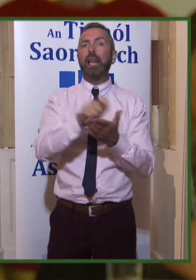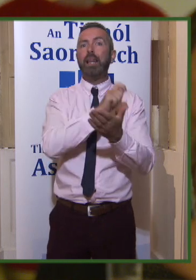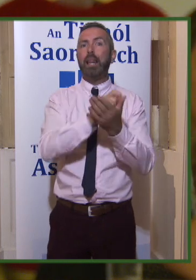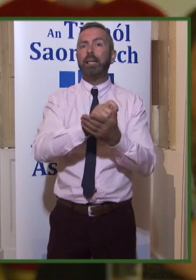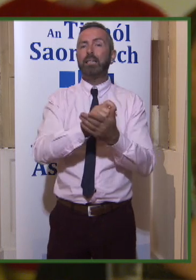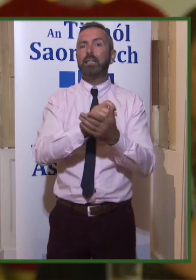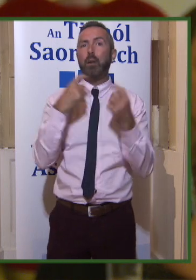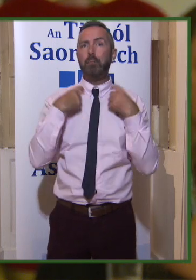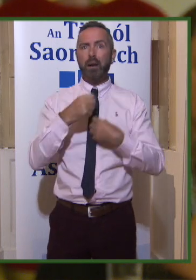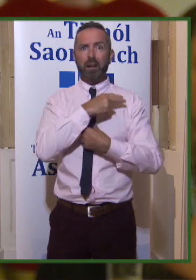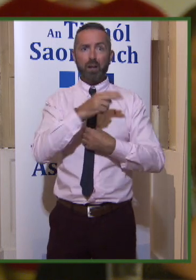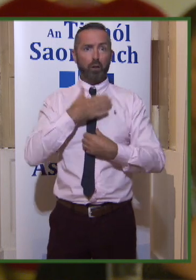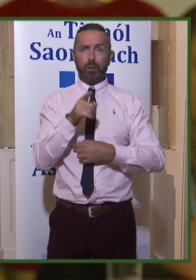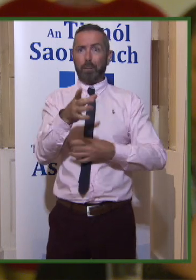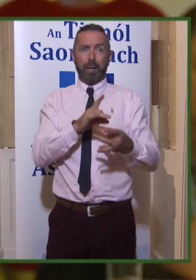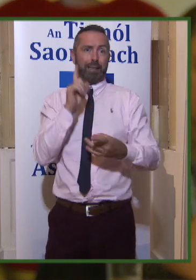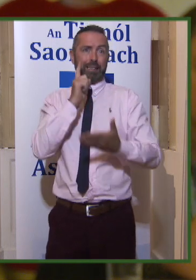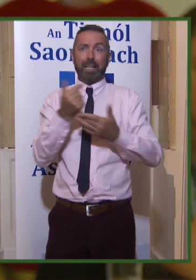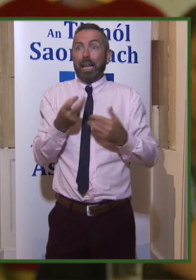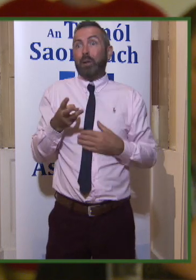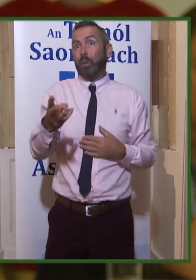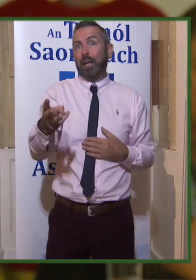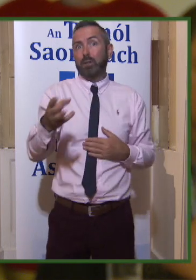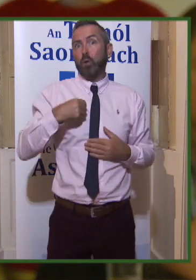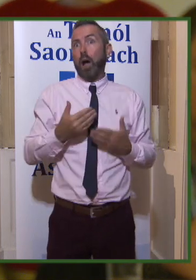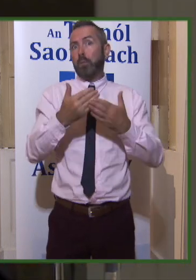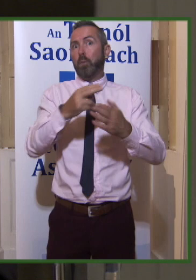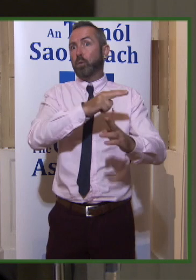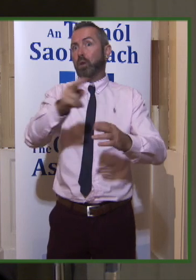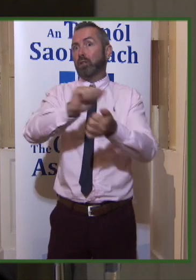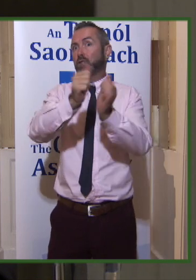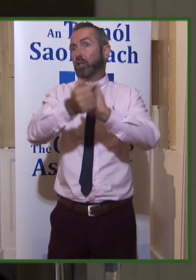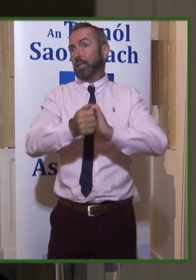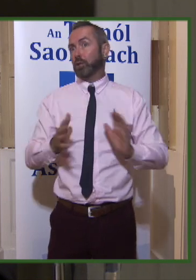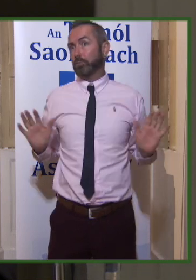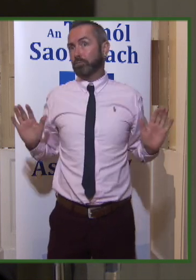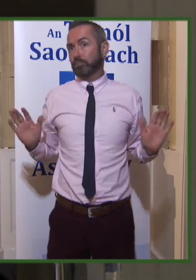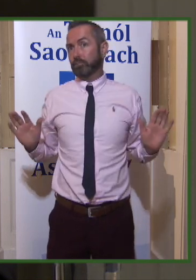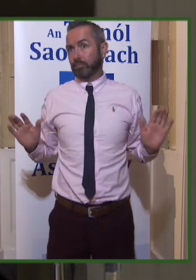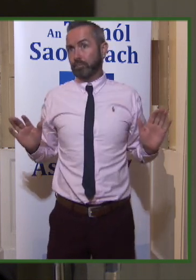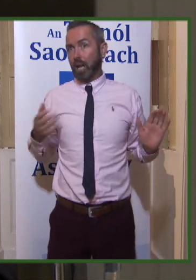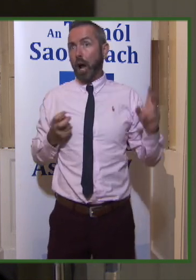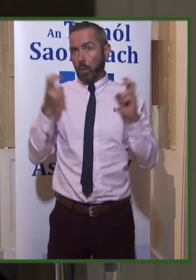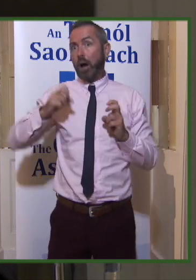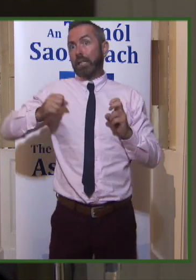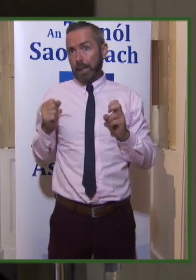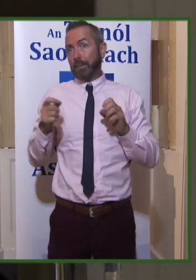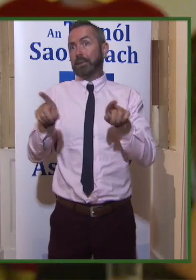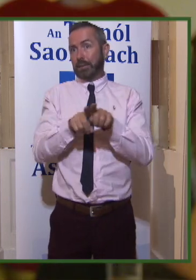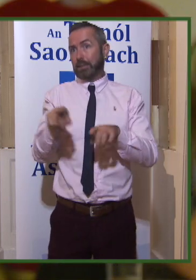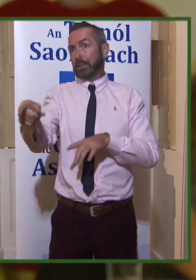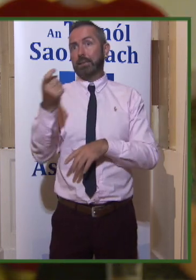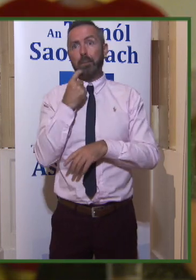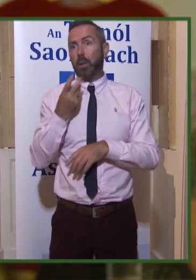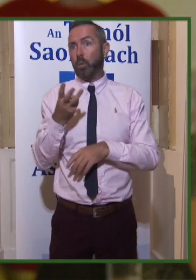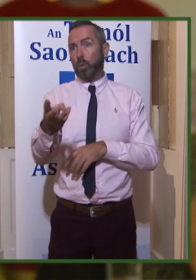only one taking all the decisions anyway. Okay, so I would argue to keep it simple and keep